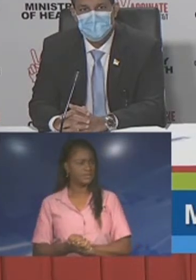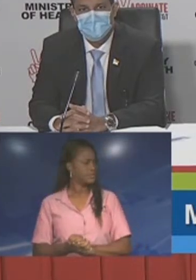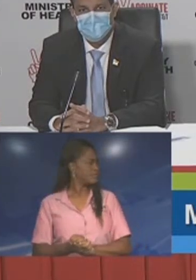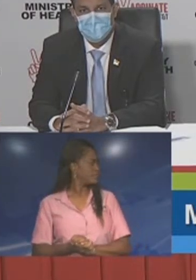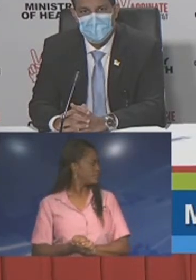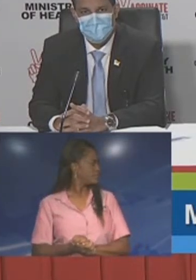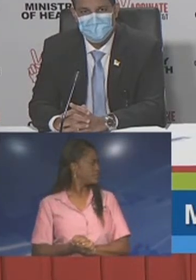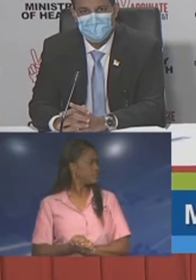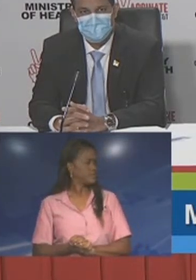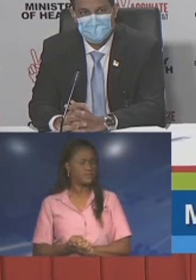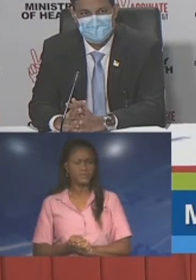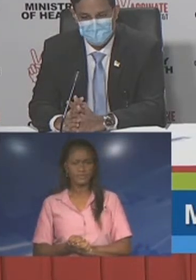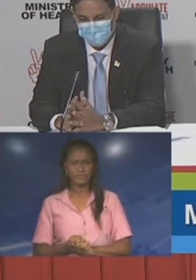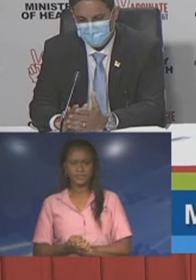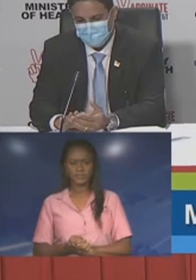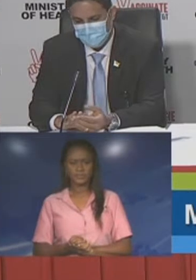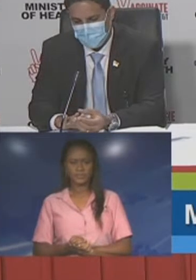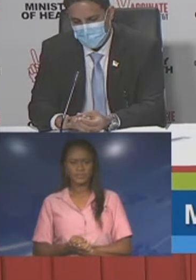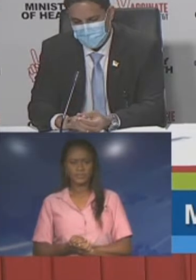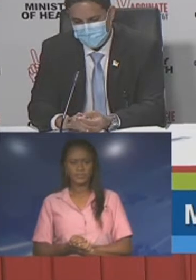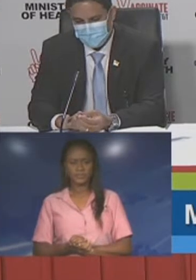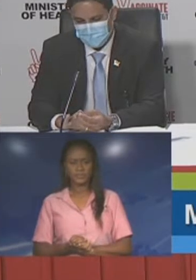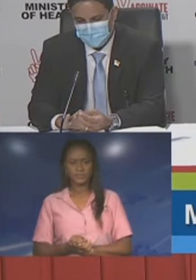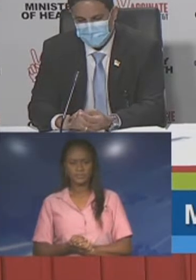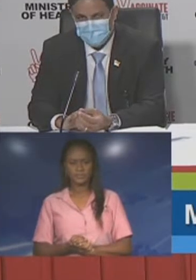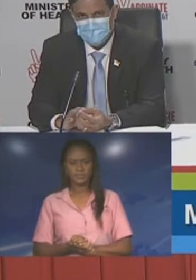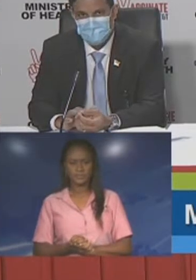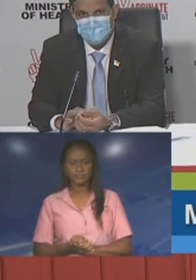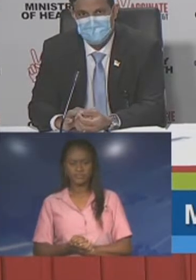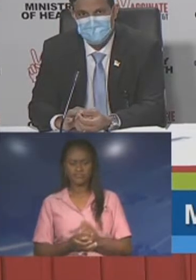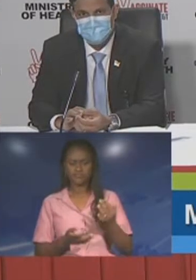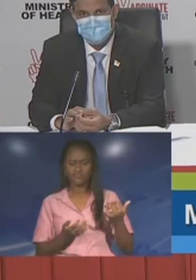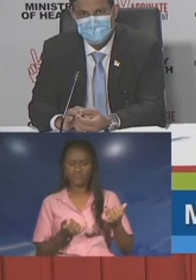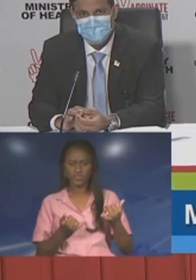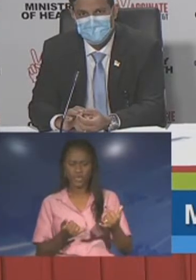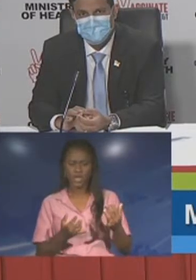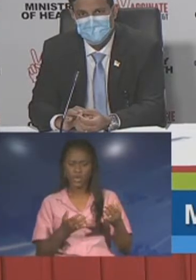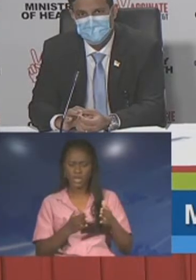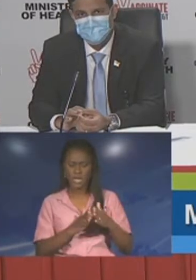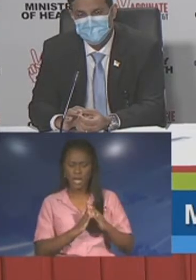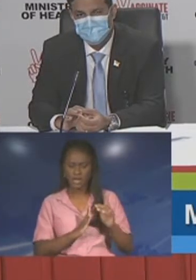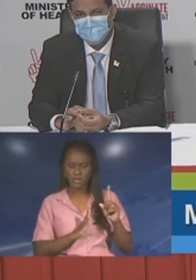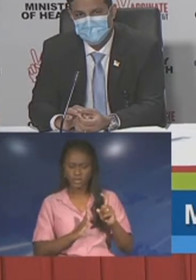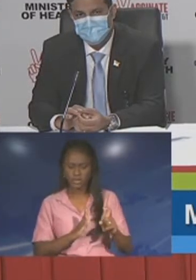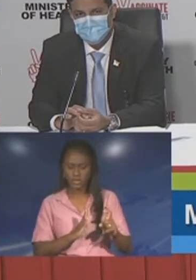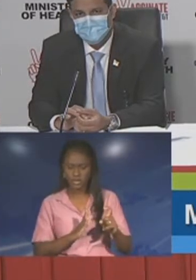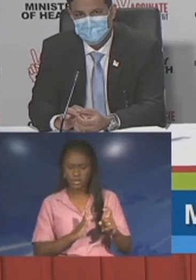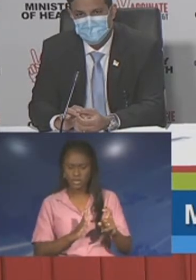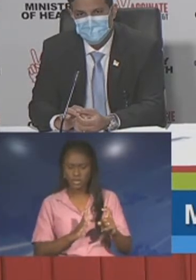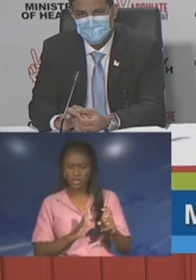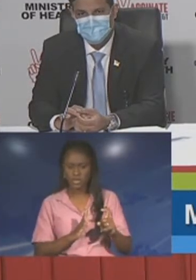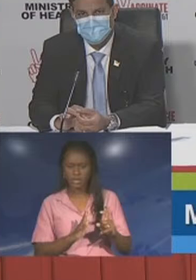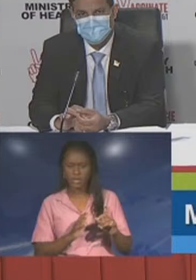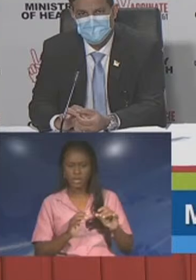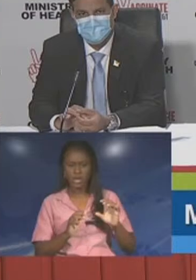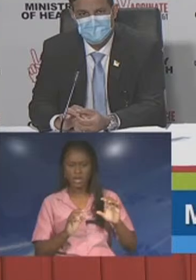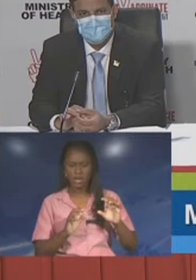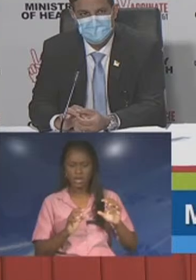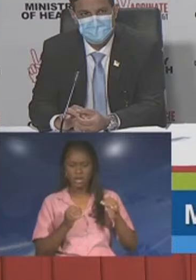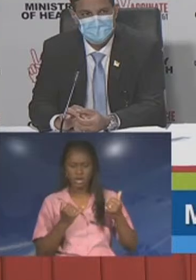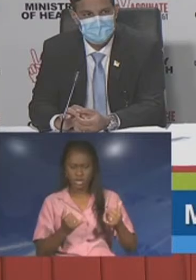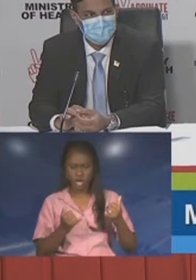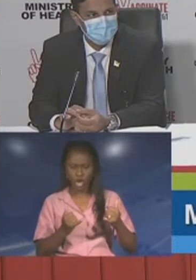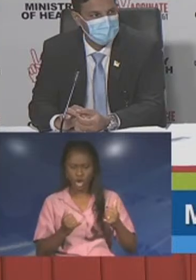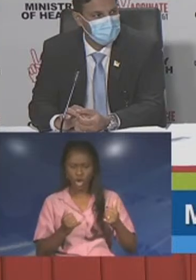get boosted, and I wanted to find out: have we moved into getting second booster shots